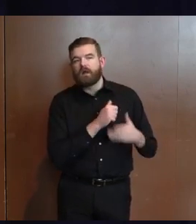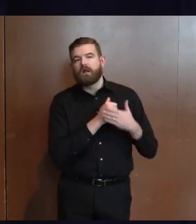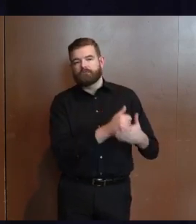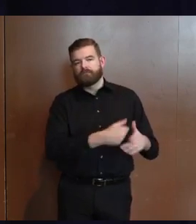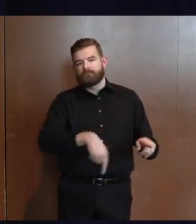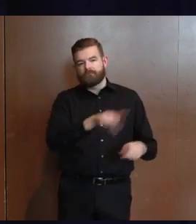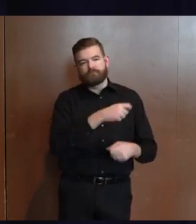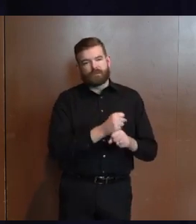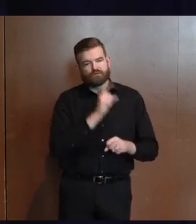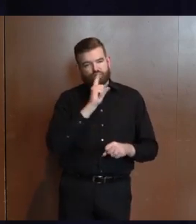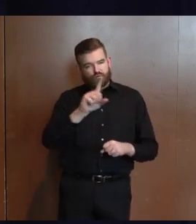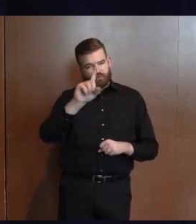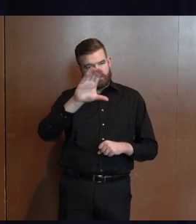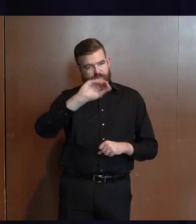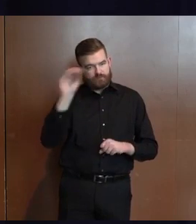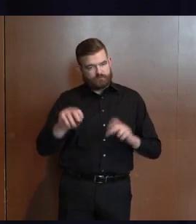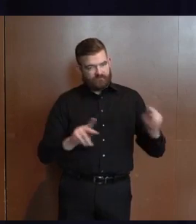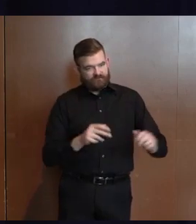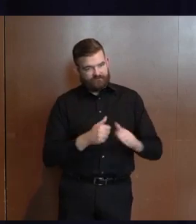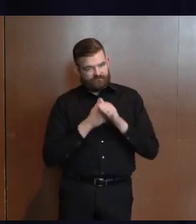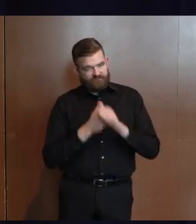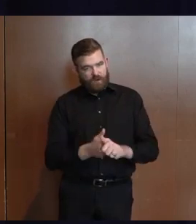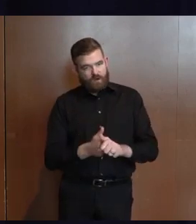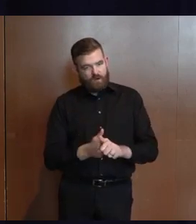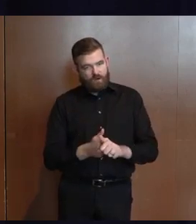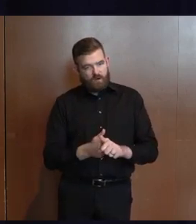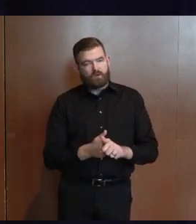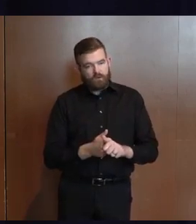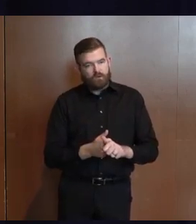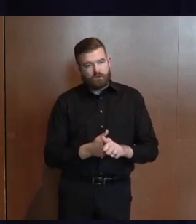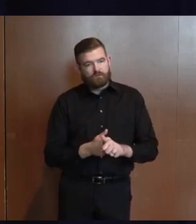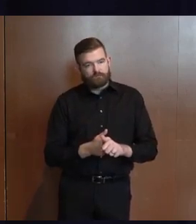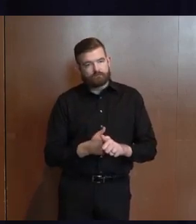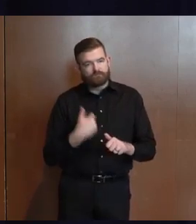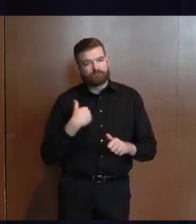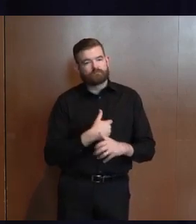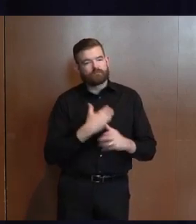ensure 100% compliance with the executive order.